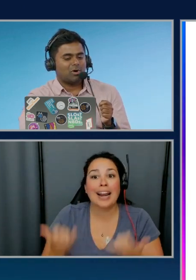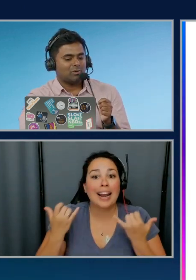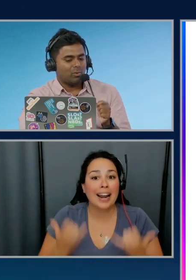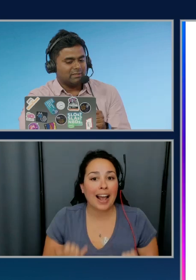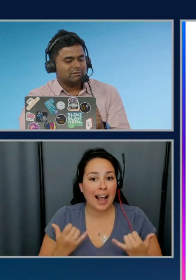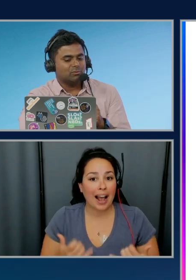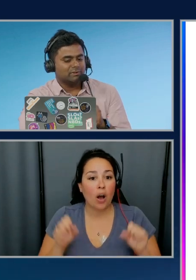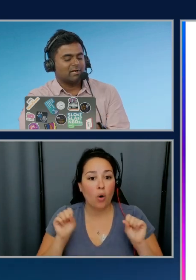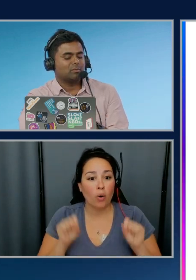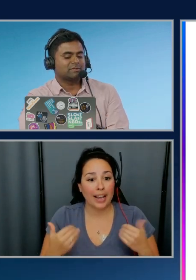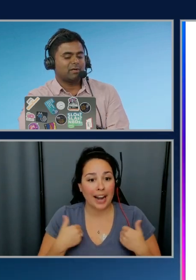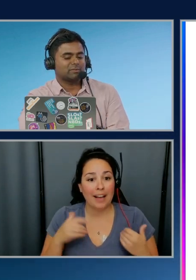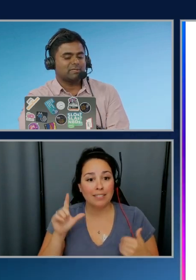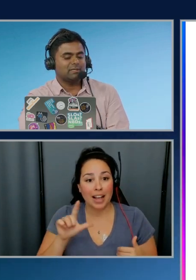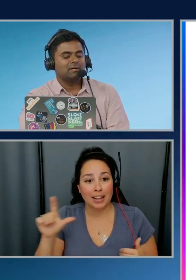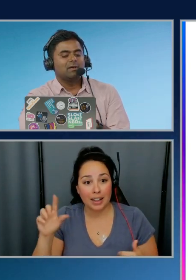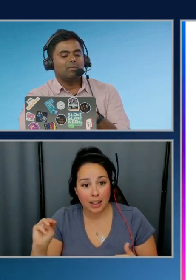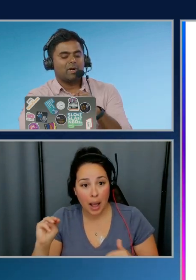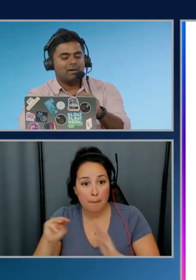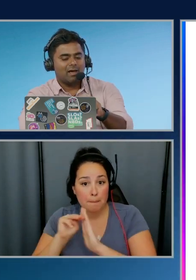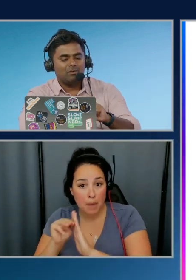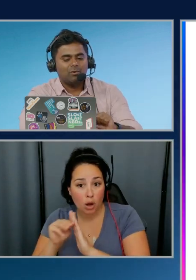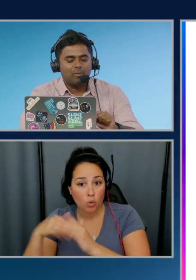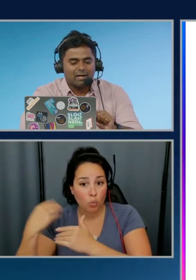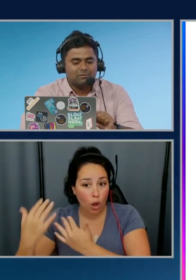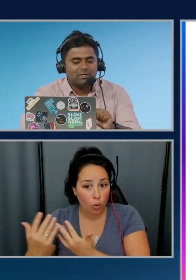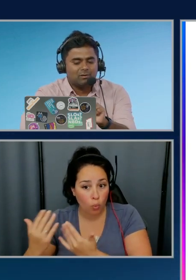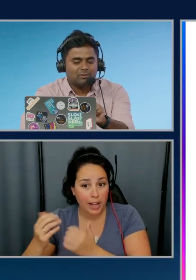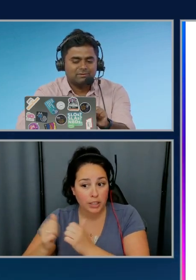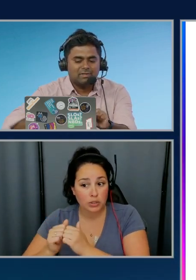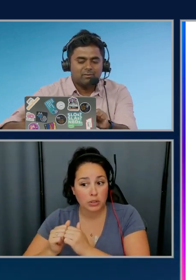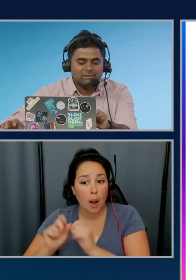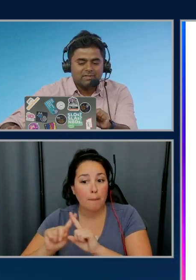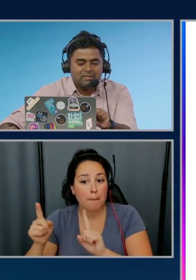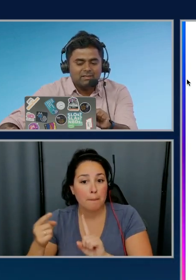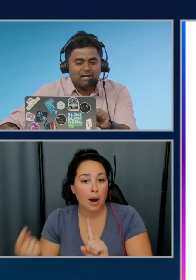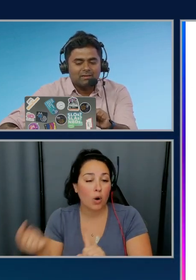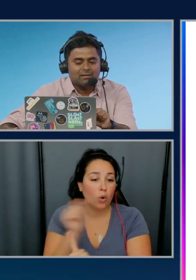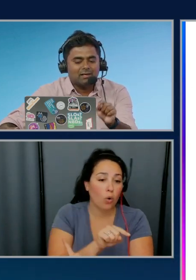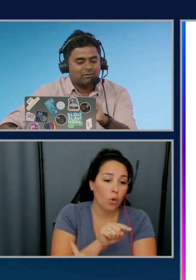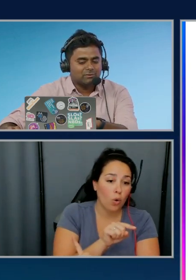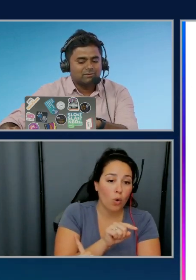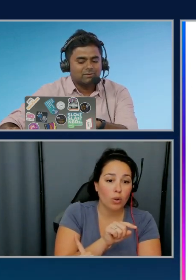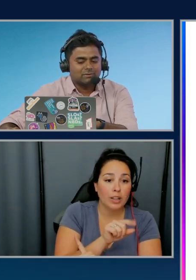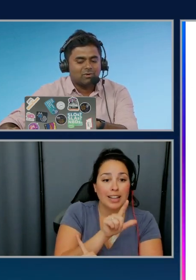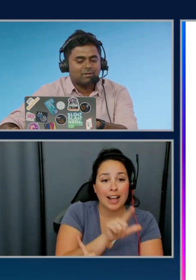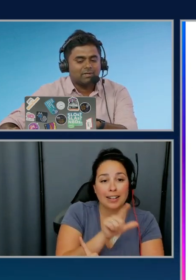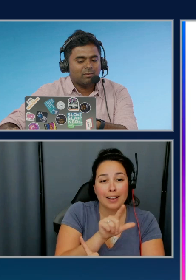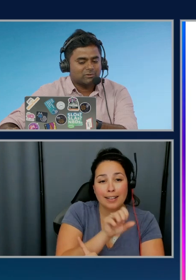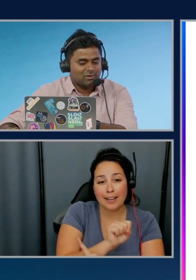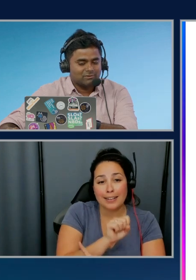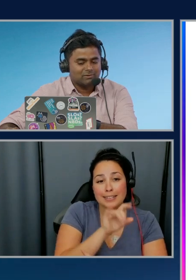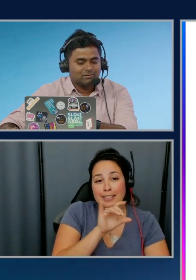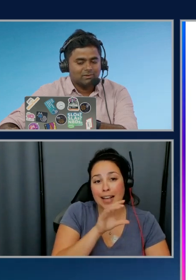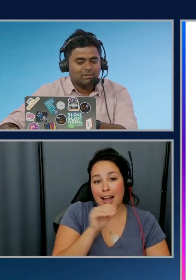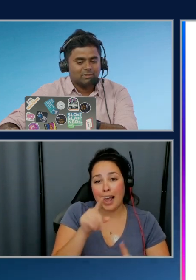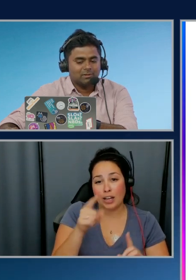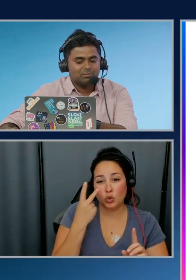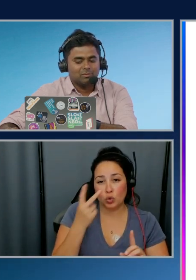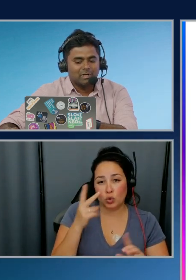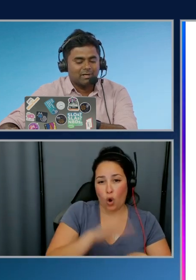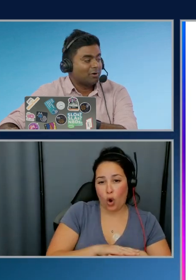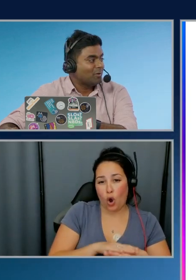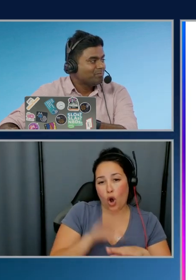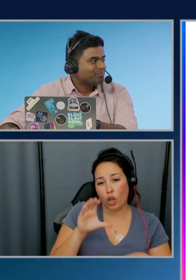LLM model weights with AWS KMS key, but now go back to the AWS KMS key, and then like we saw in the KMS console